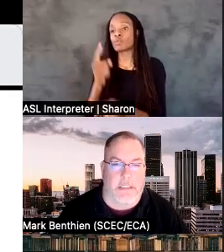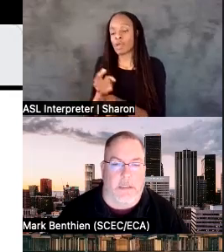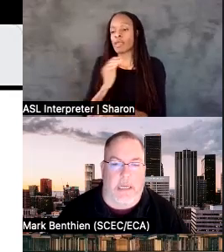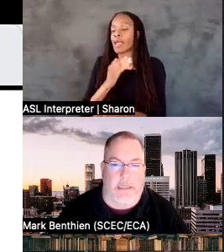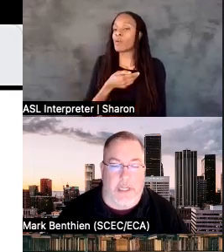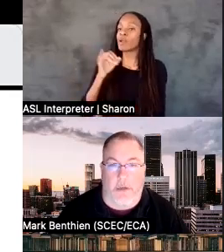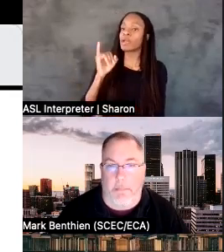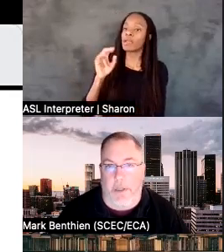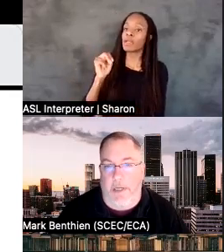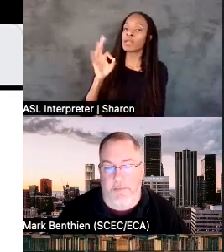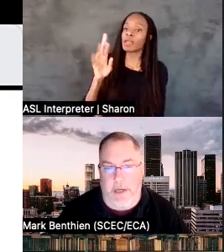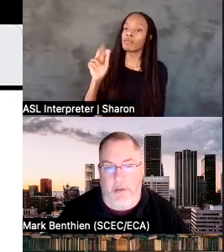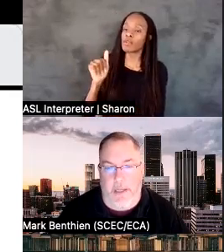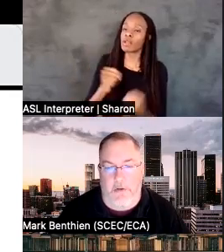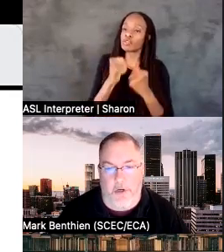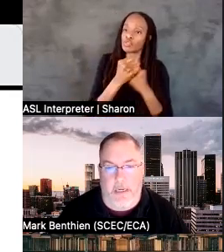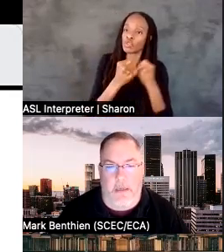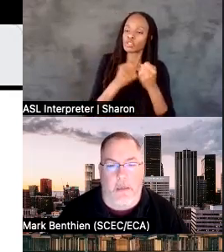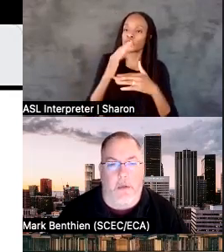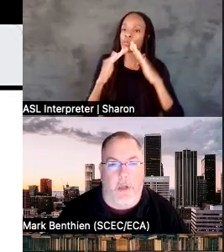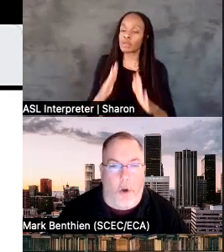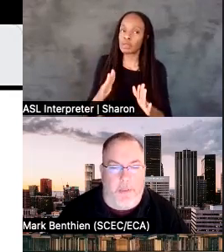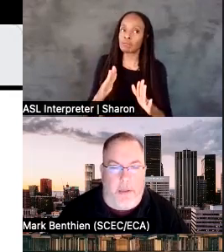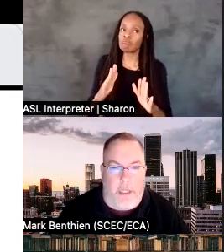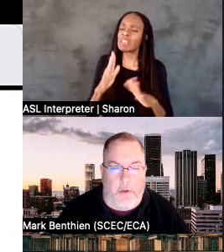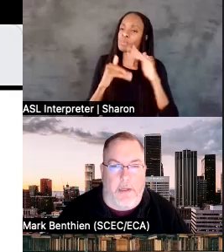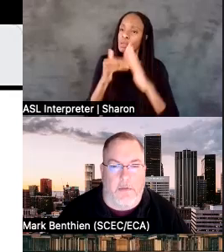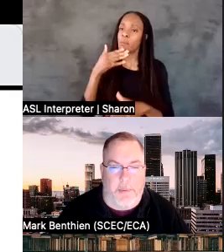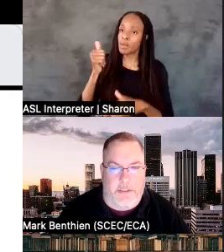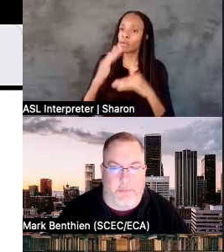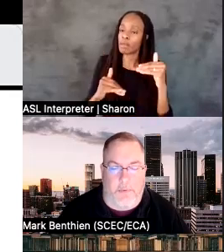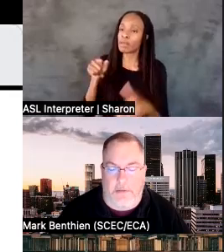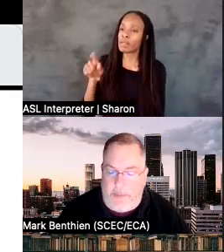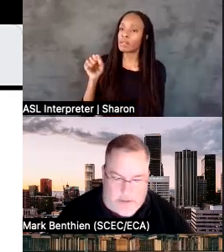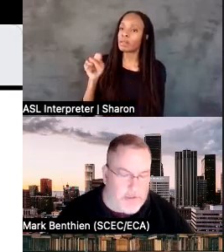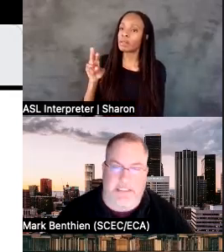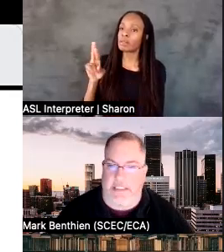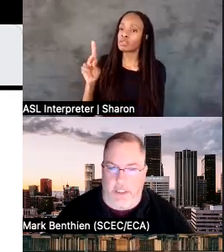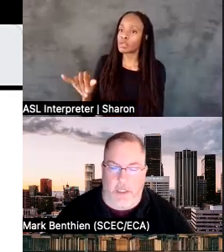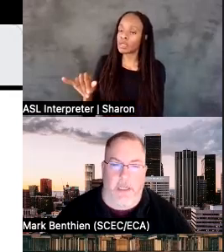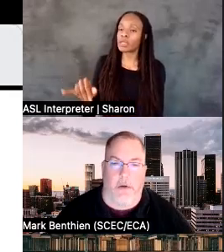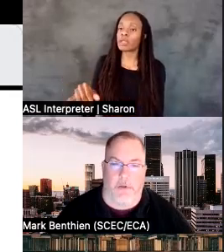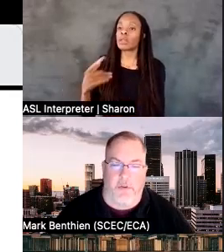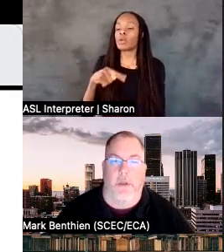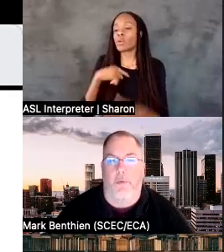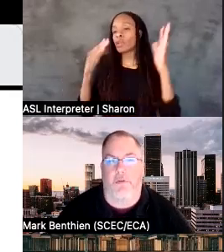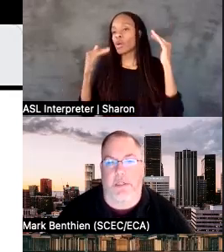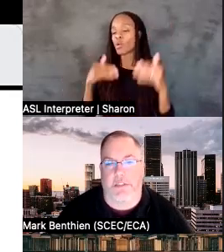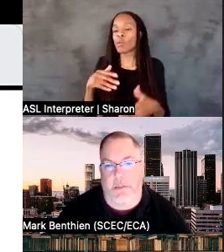buildings, generally built much better than in Turkey. We hope that the inspection process and all I hear